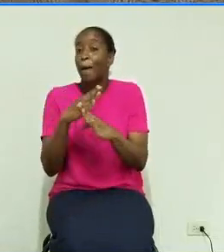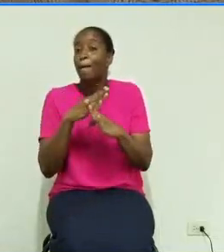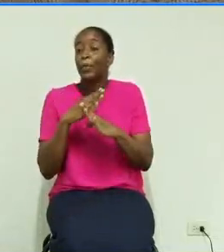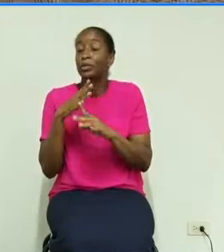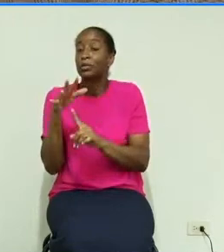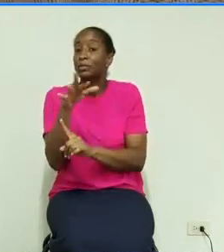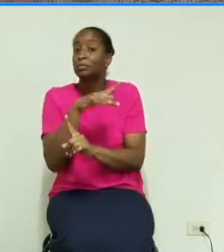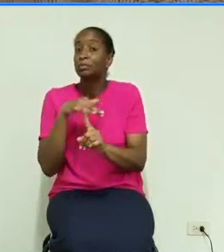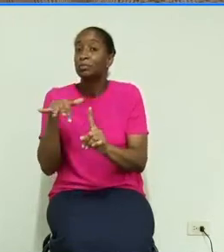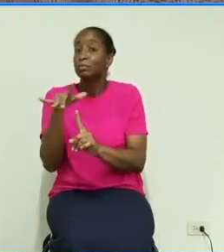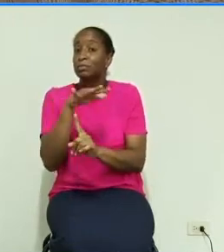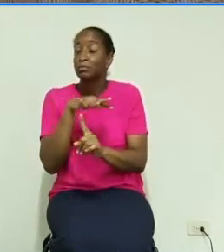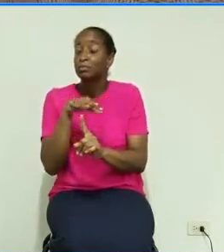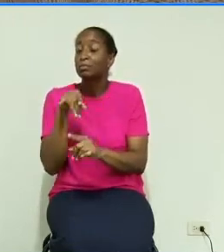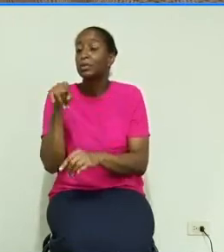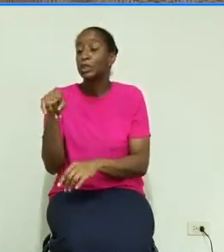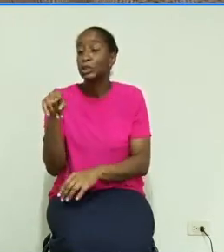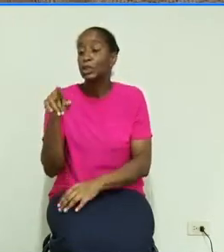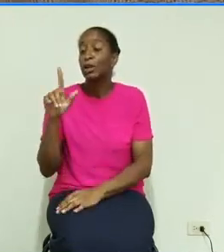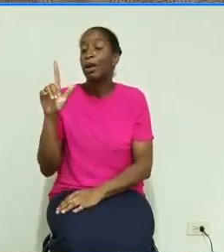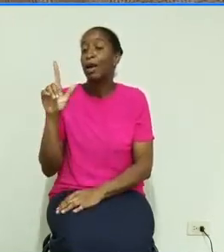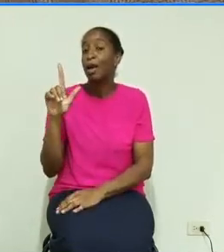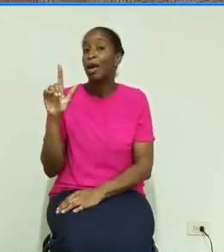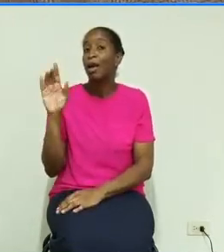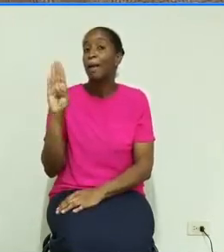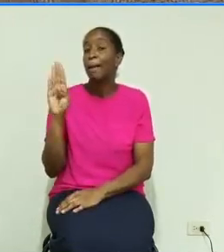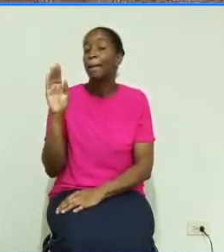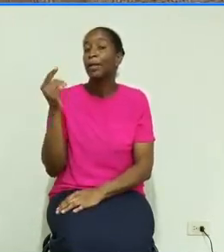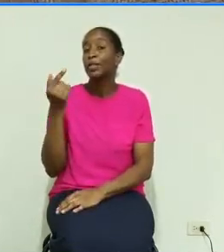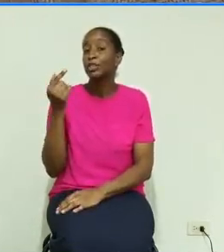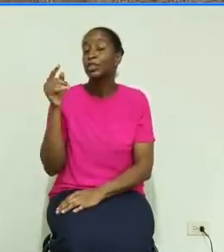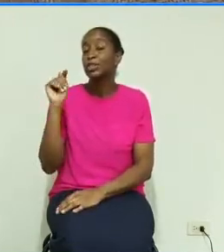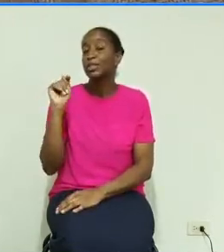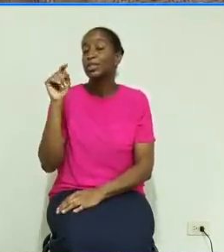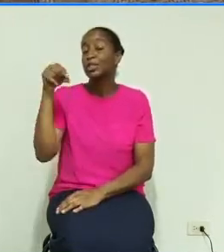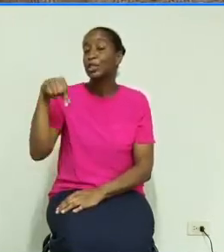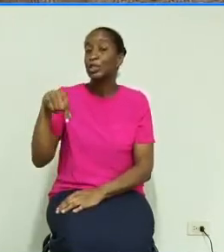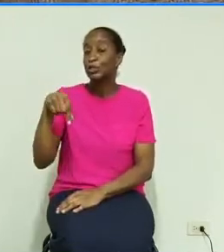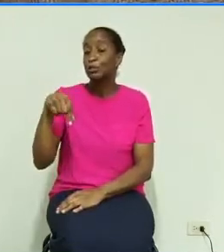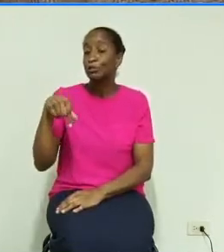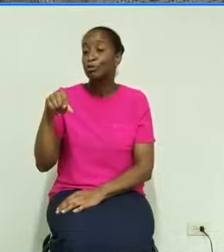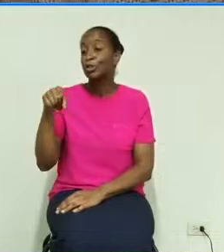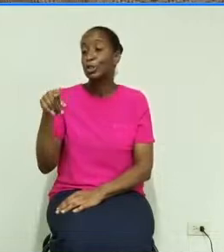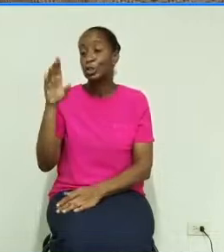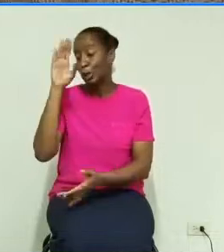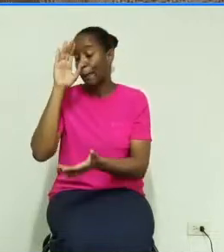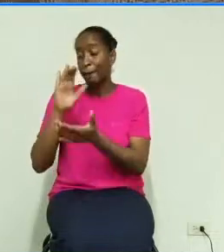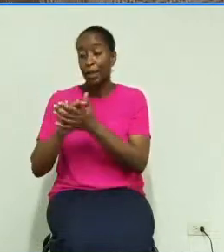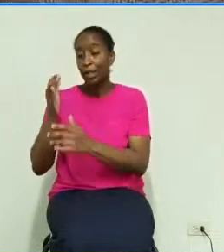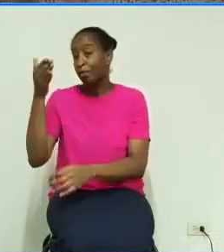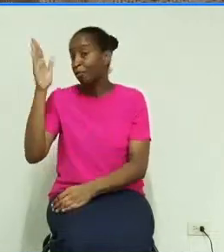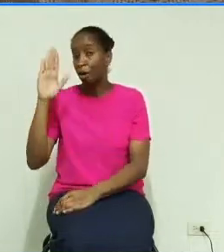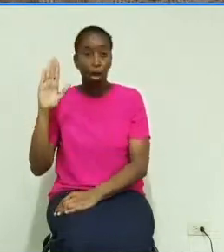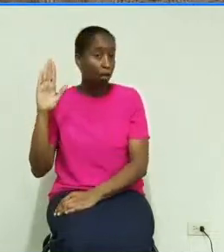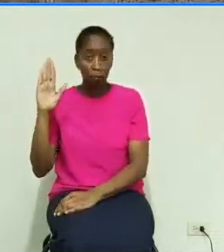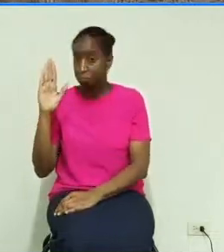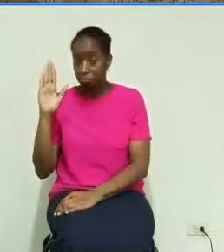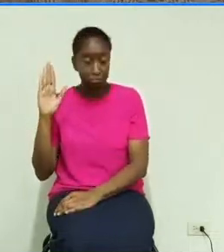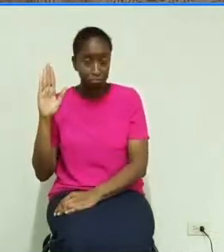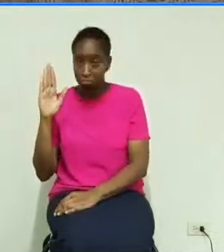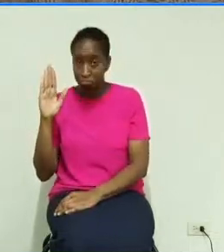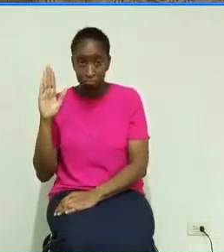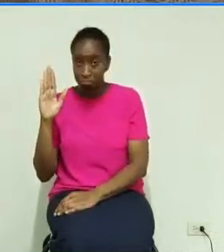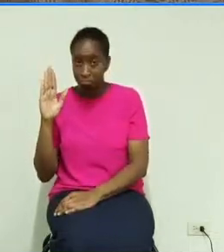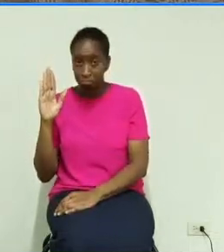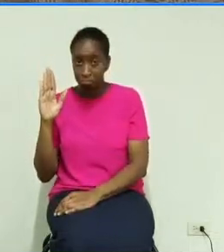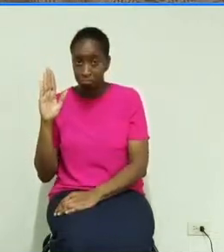of the LGBTQ community, and who is an atheist. So it is not necessarily counting the